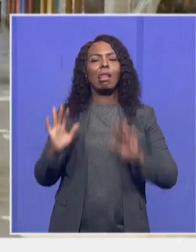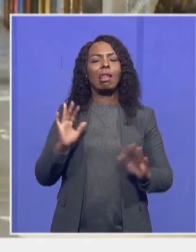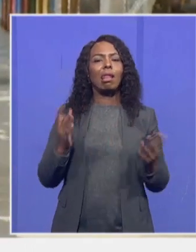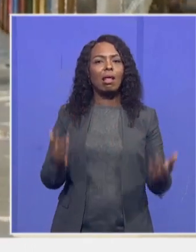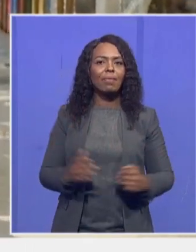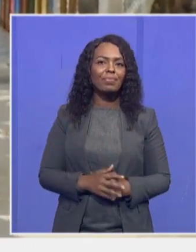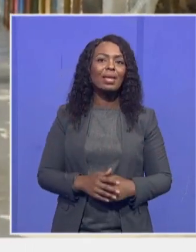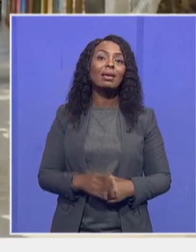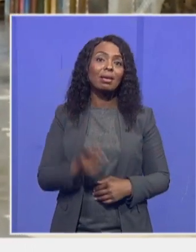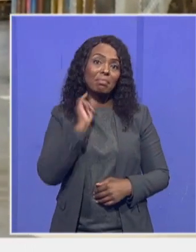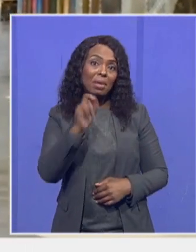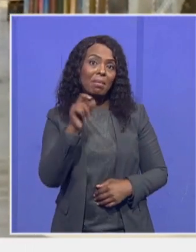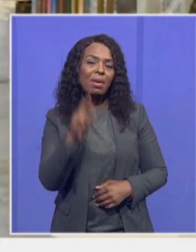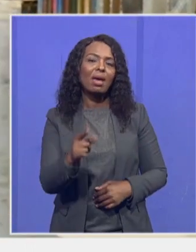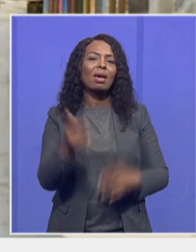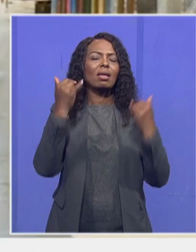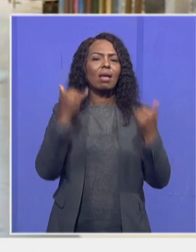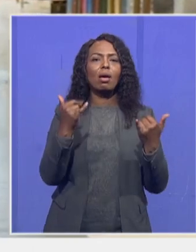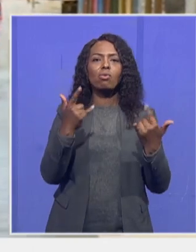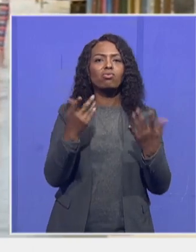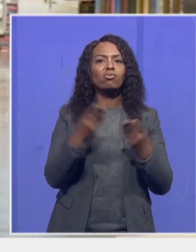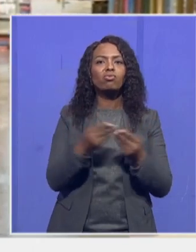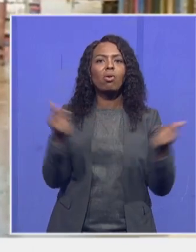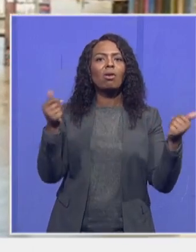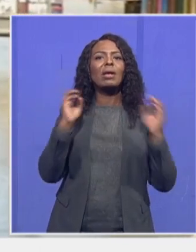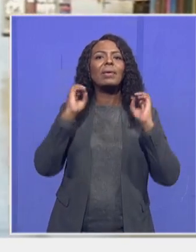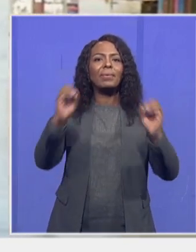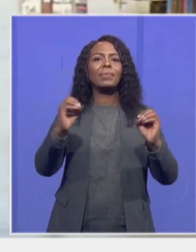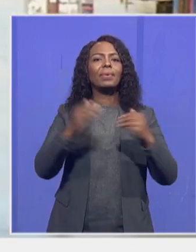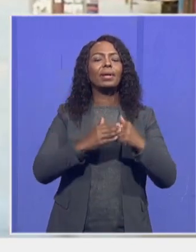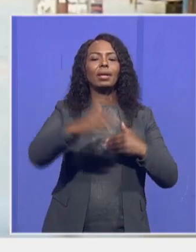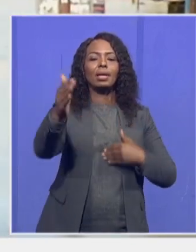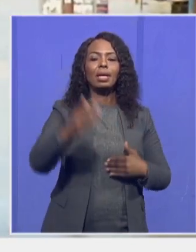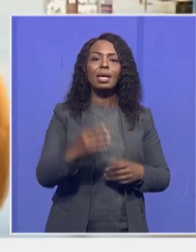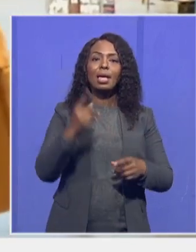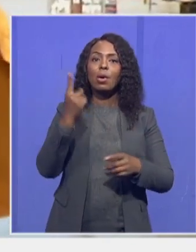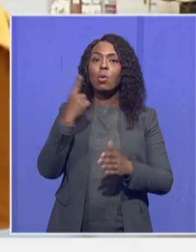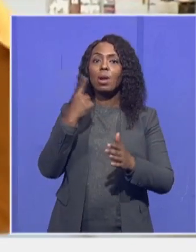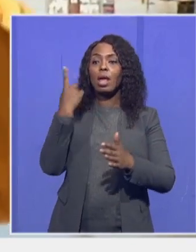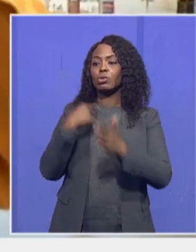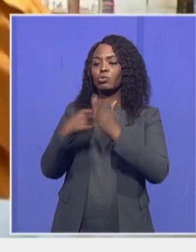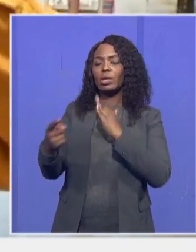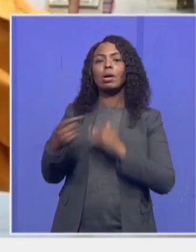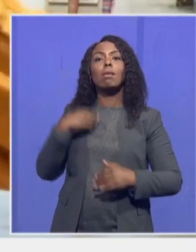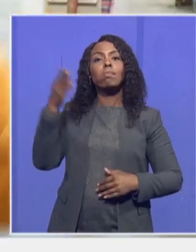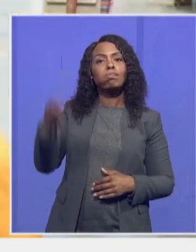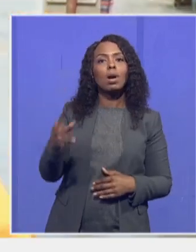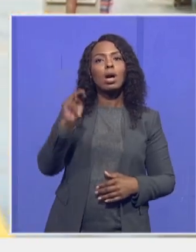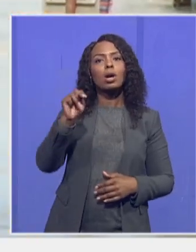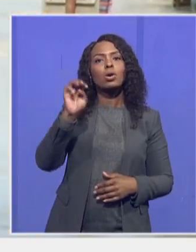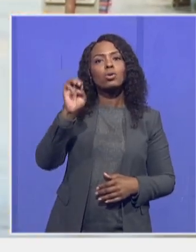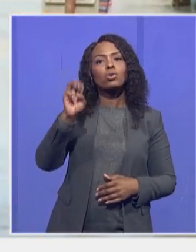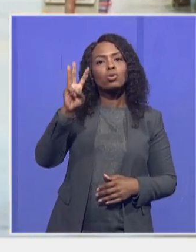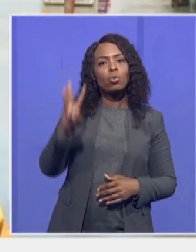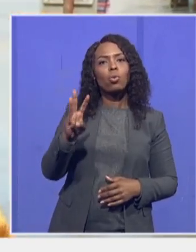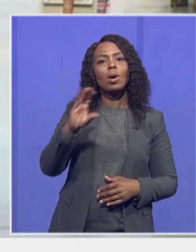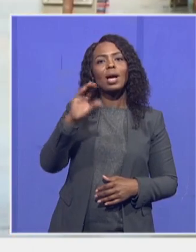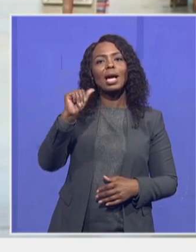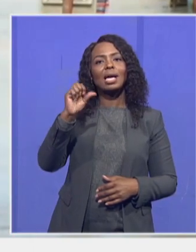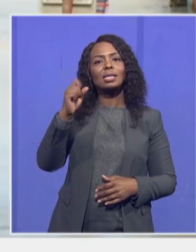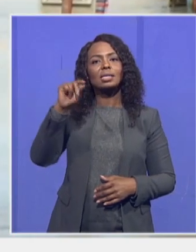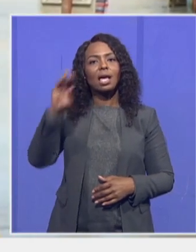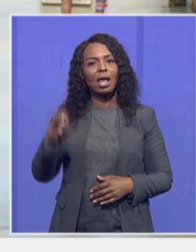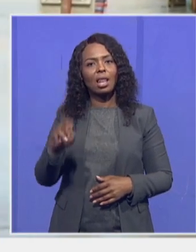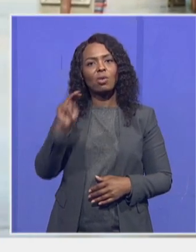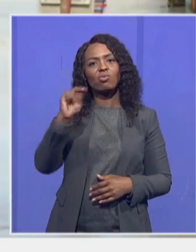So it seems that, there's no way forward for them. And, remember last week we were at Newcastle where we saw the same thing where